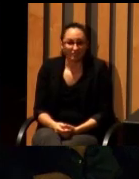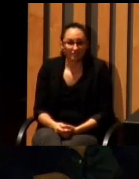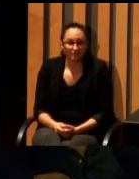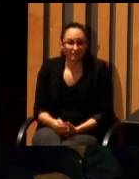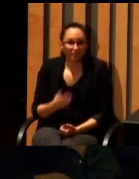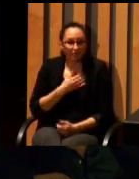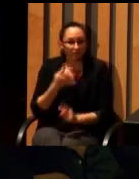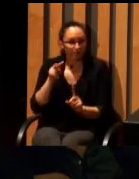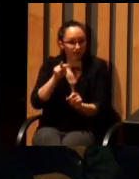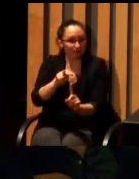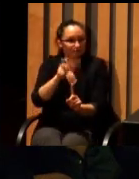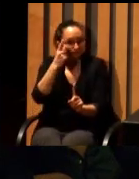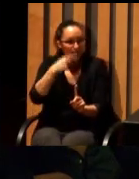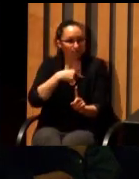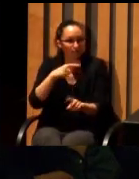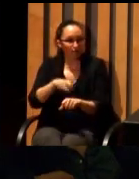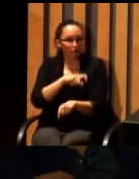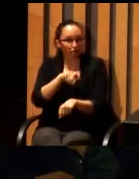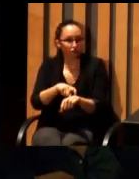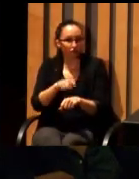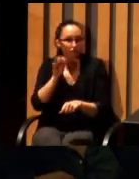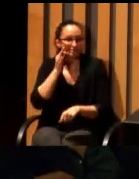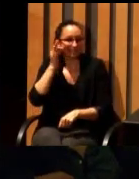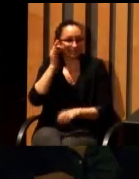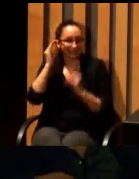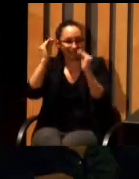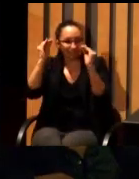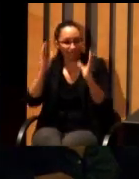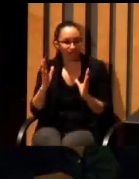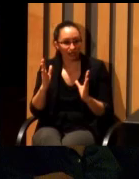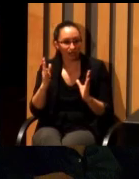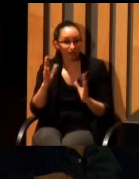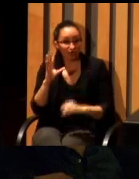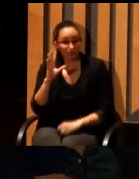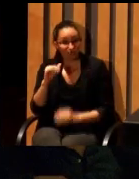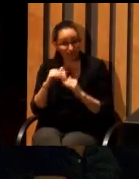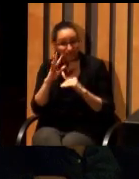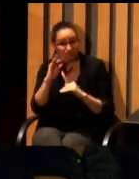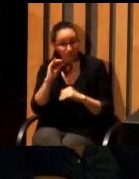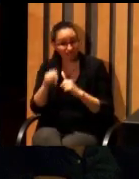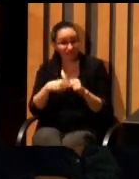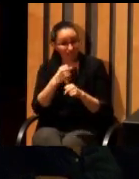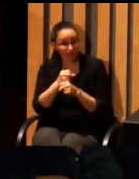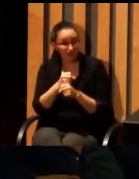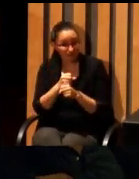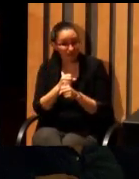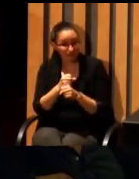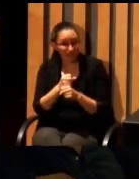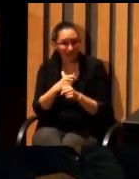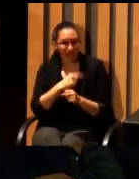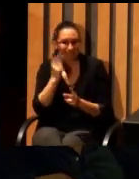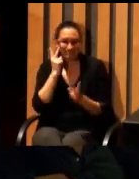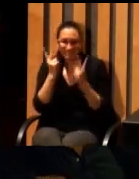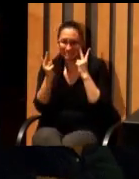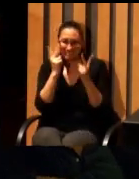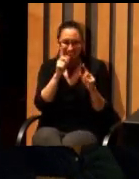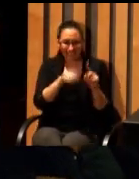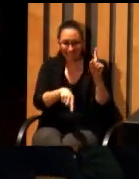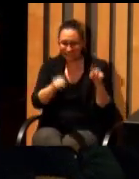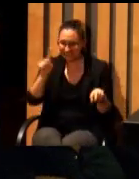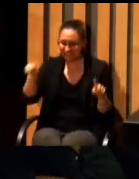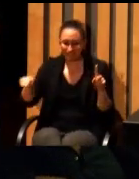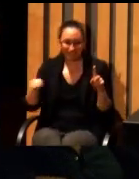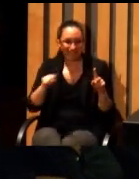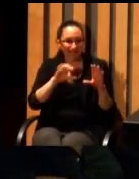Indian educator, 40 plus years, and I've seen a lot of different things, from a classroom teacher to an